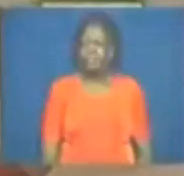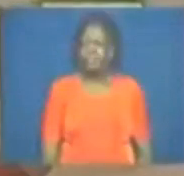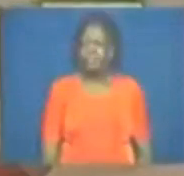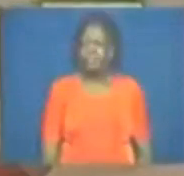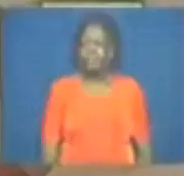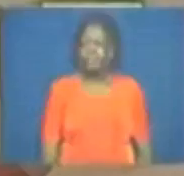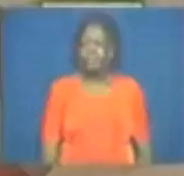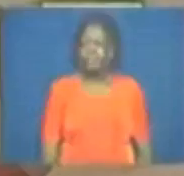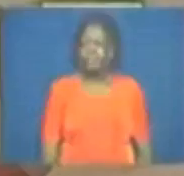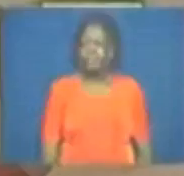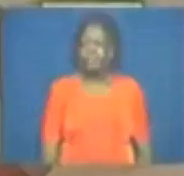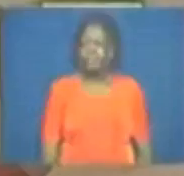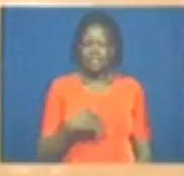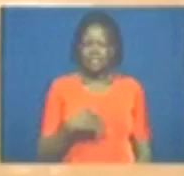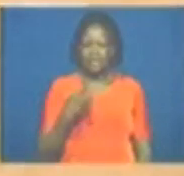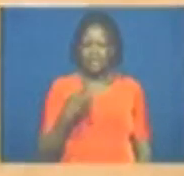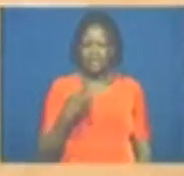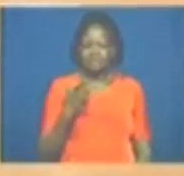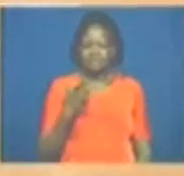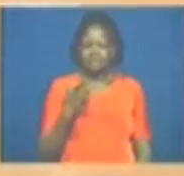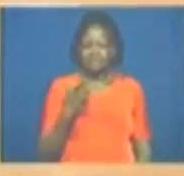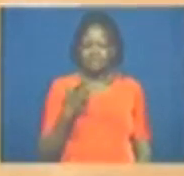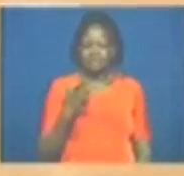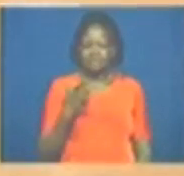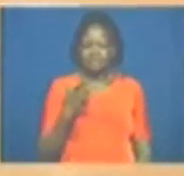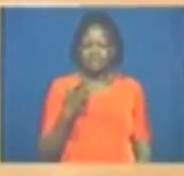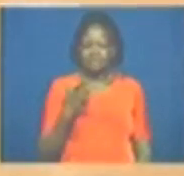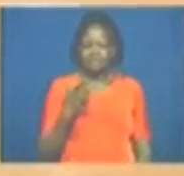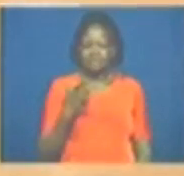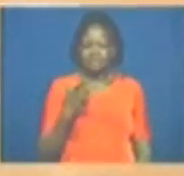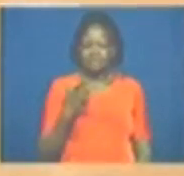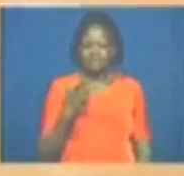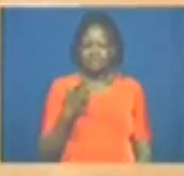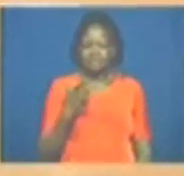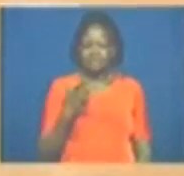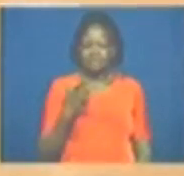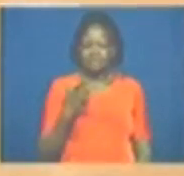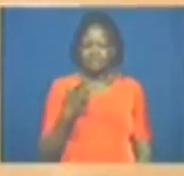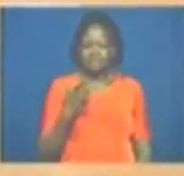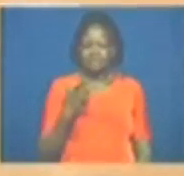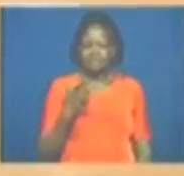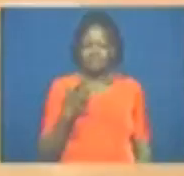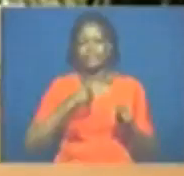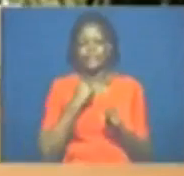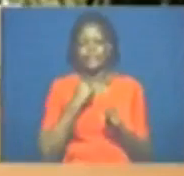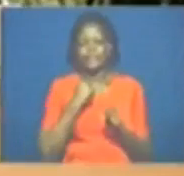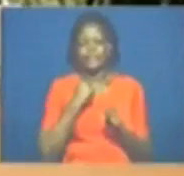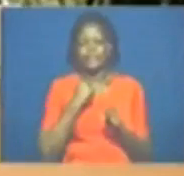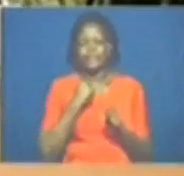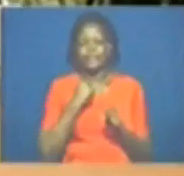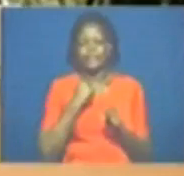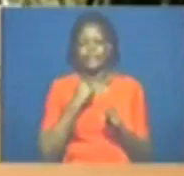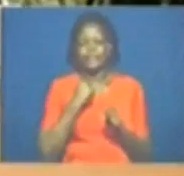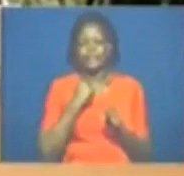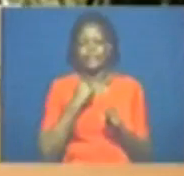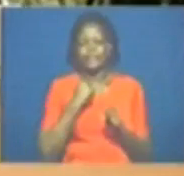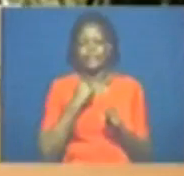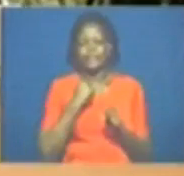Feeling the weight of the floods, trails of destruction as rains wreak havoc across the country.